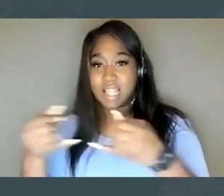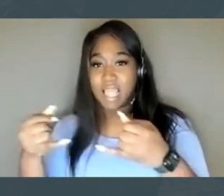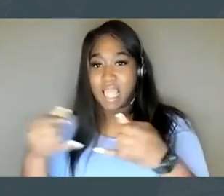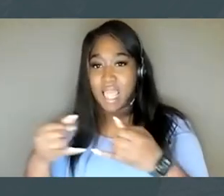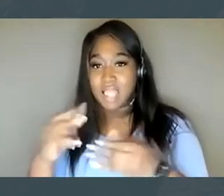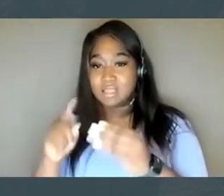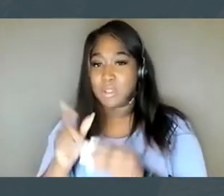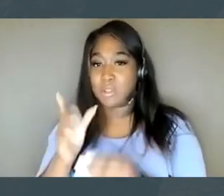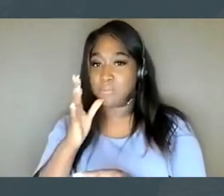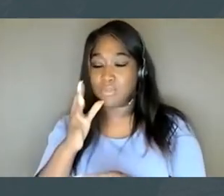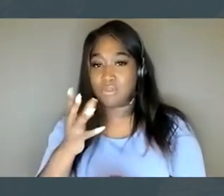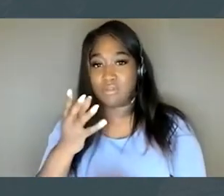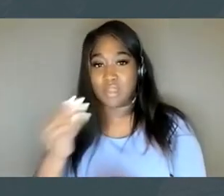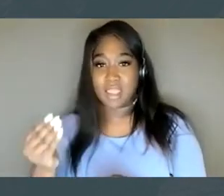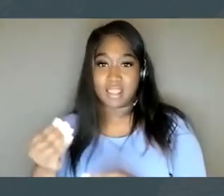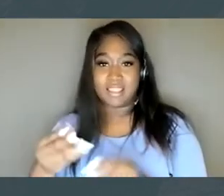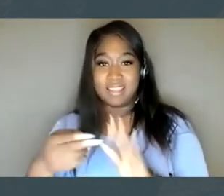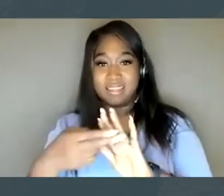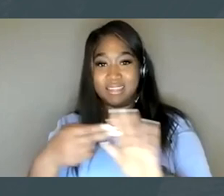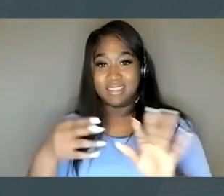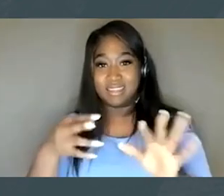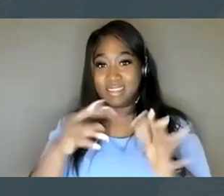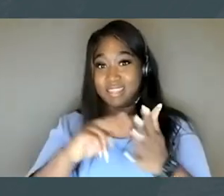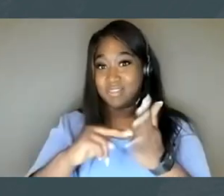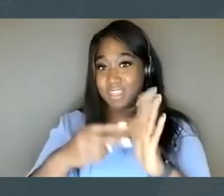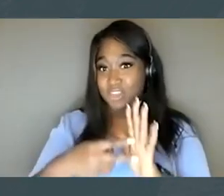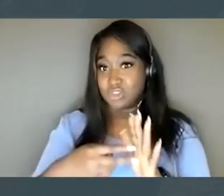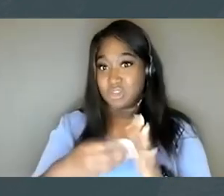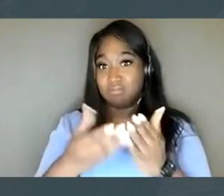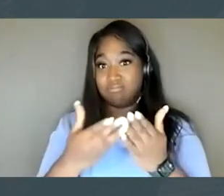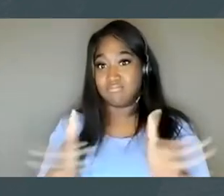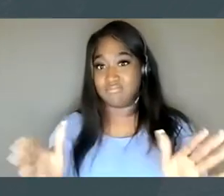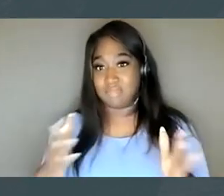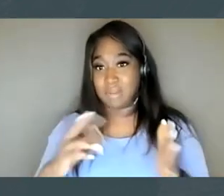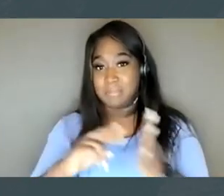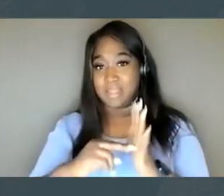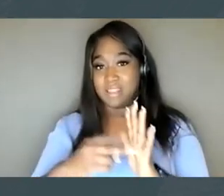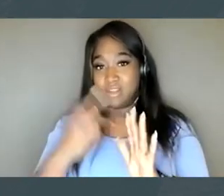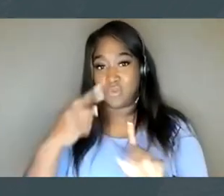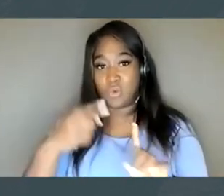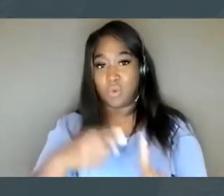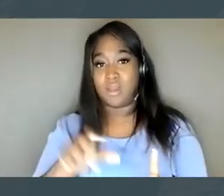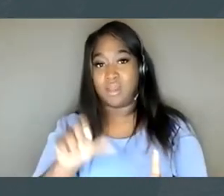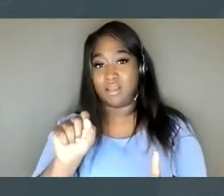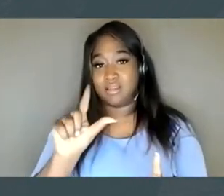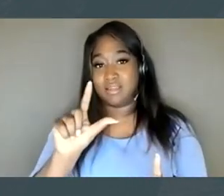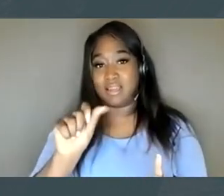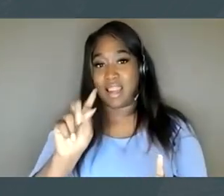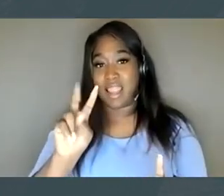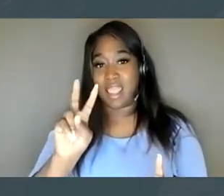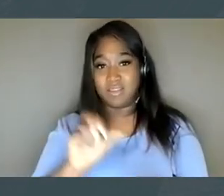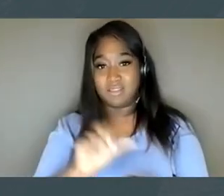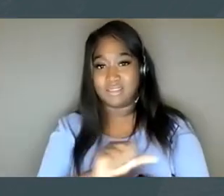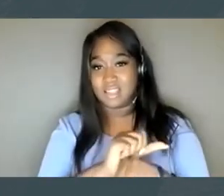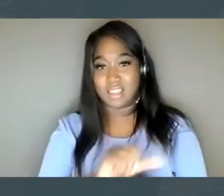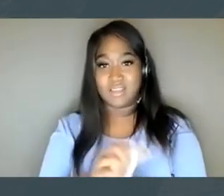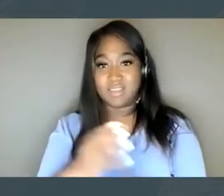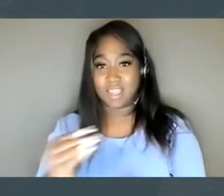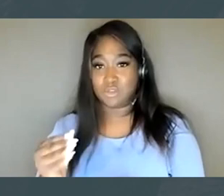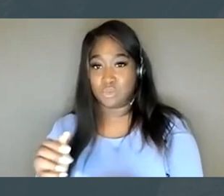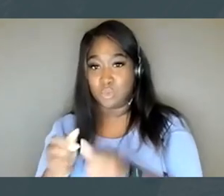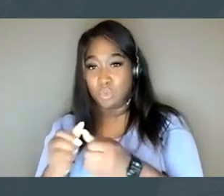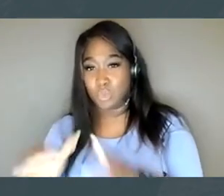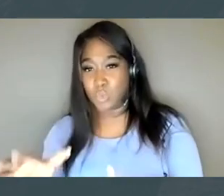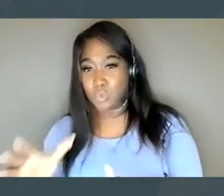a slave, and really thinking about Lose Your Mother is also another way of speaking of the natal